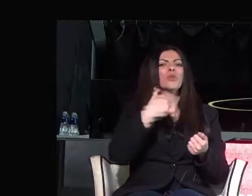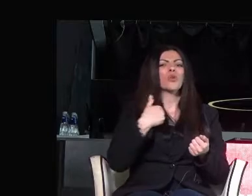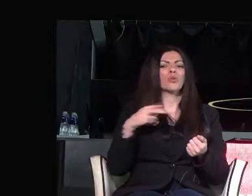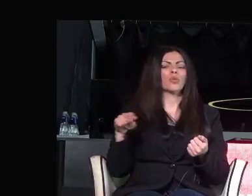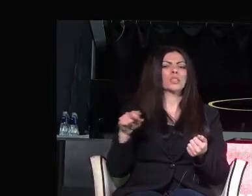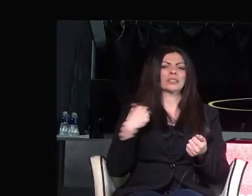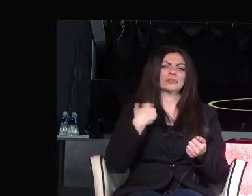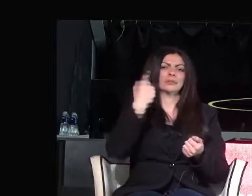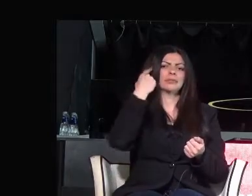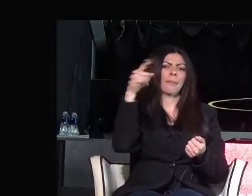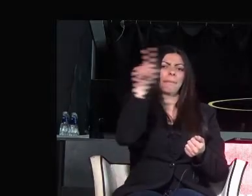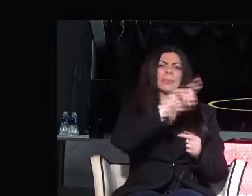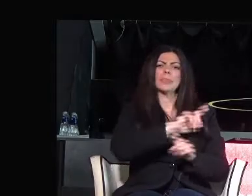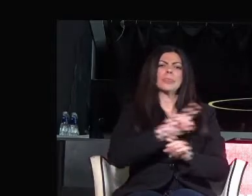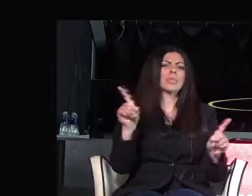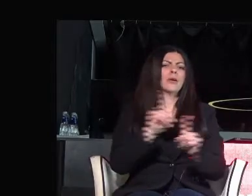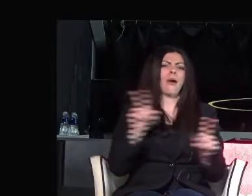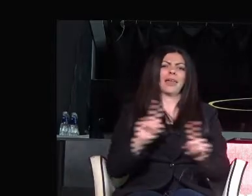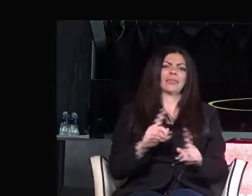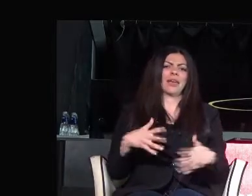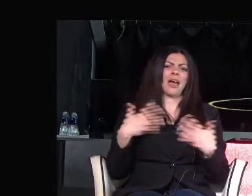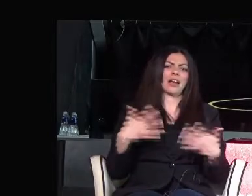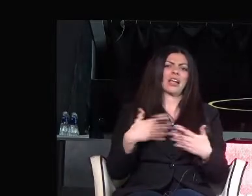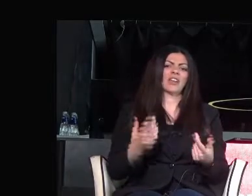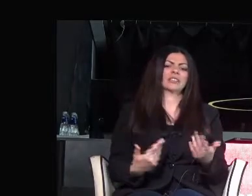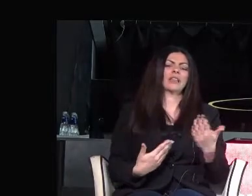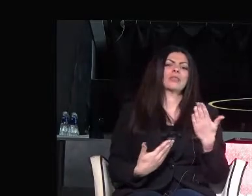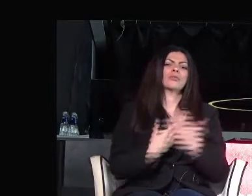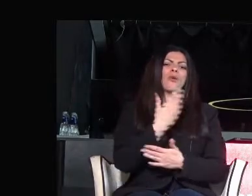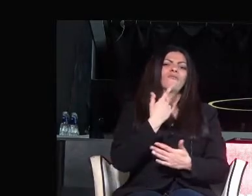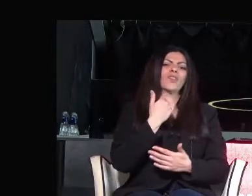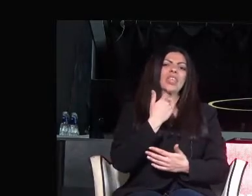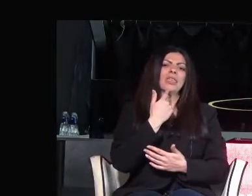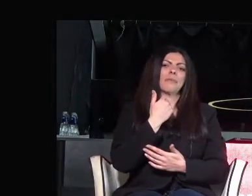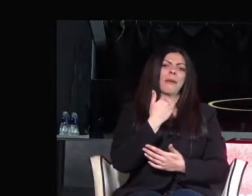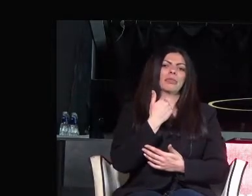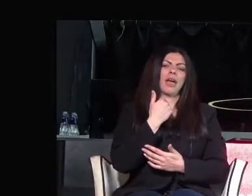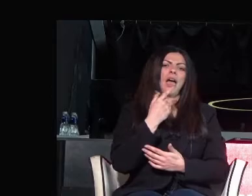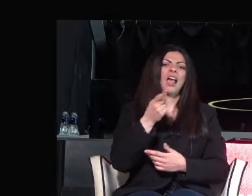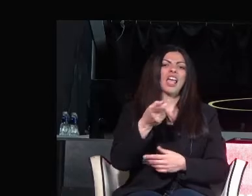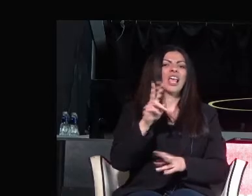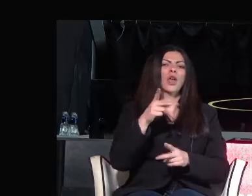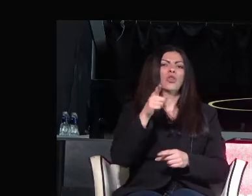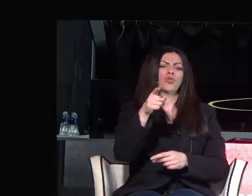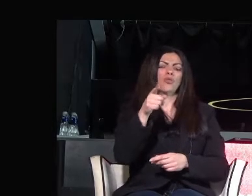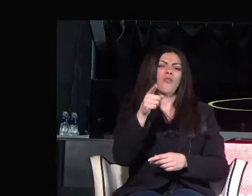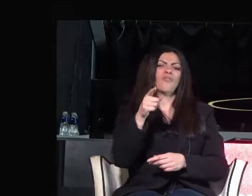grandparents to be renamed on the stones of their graveyards as well. But that was never discussed in a history class.